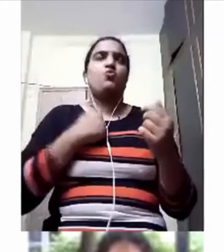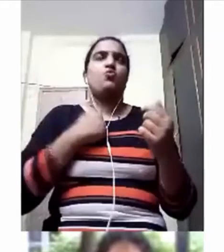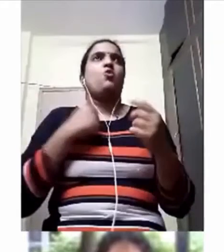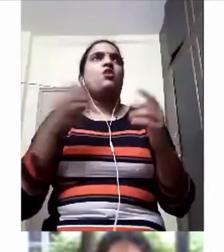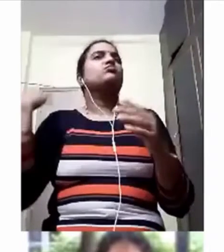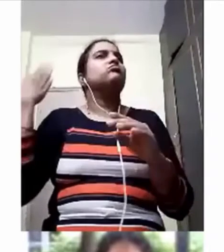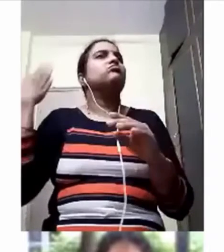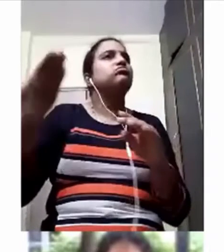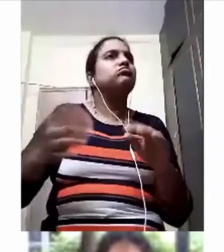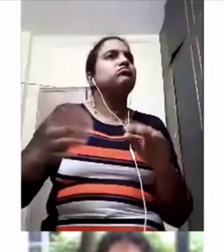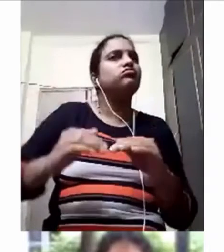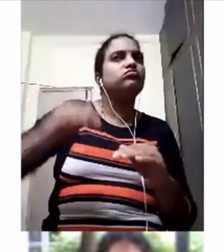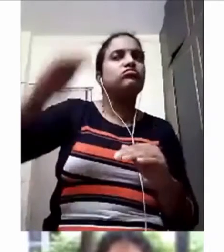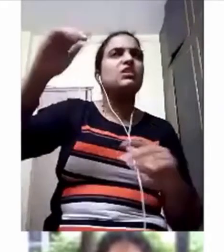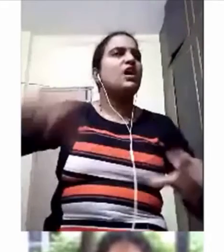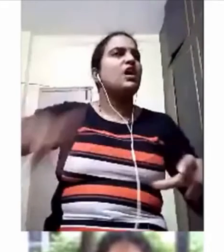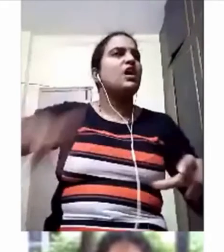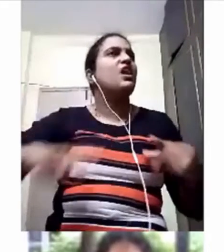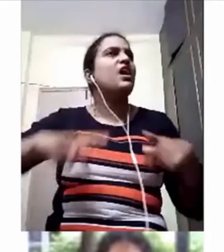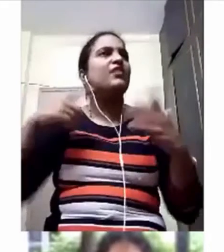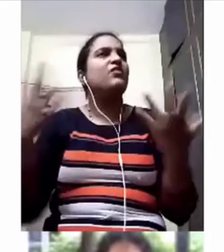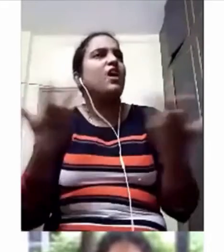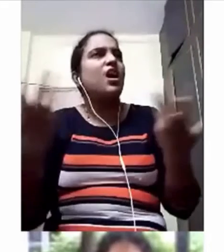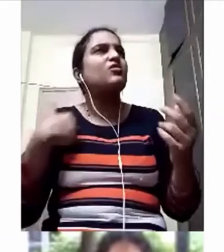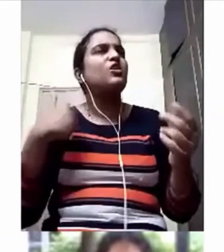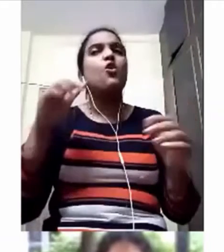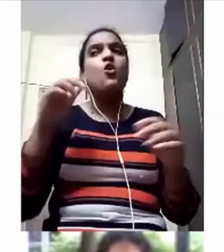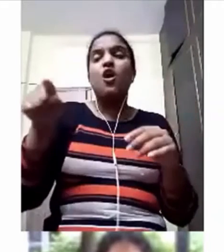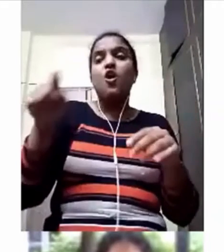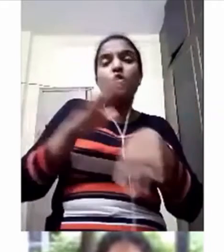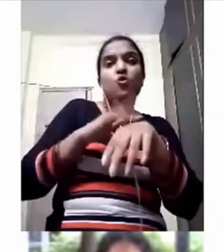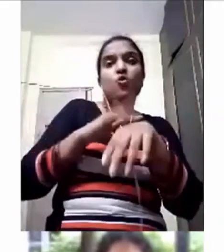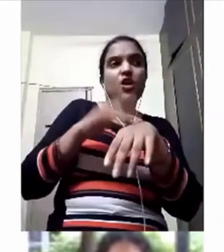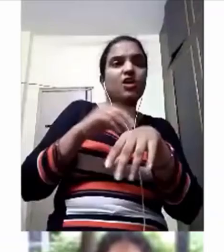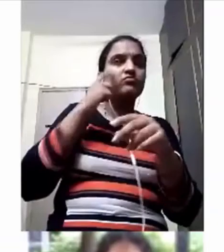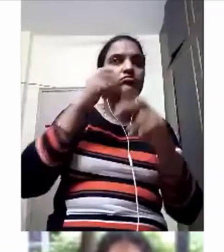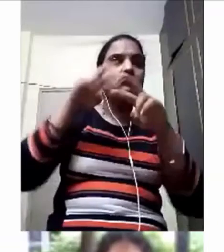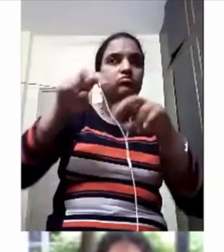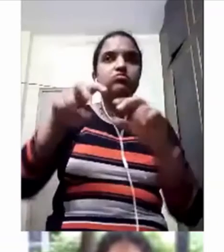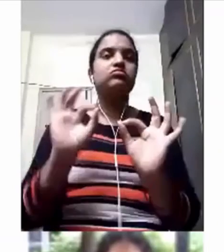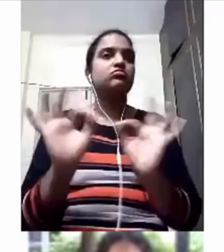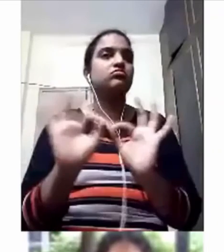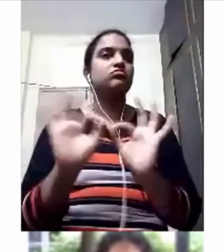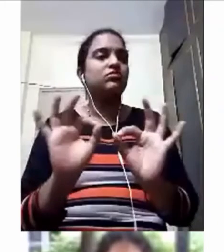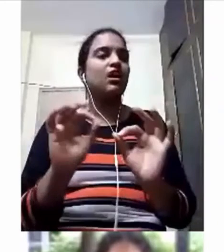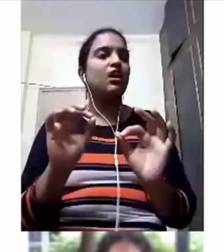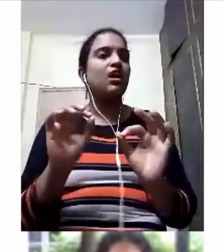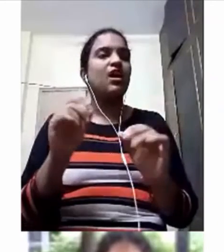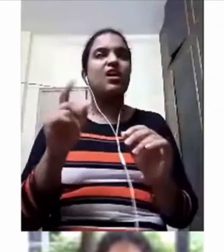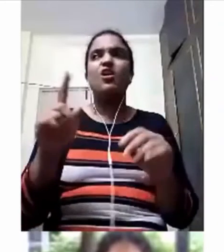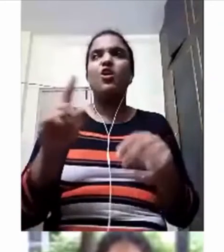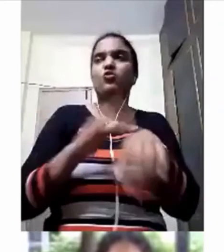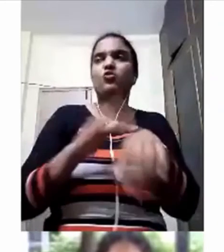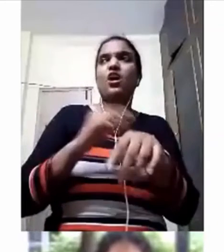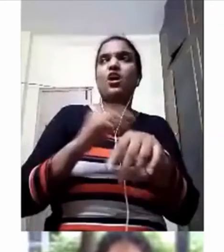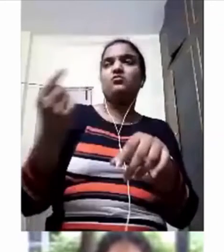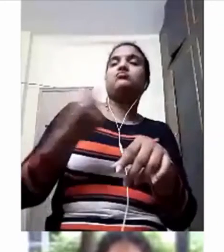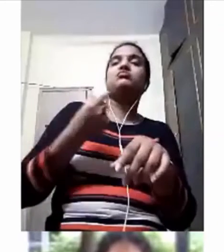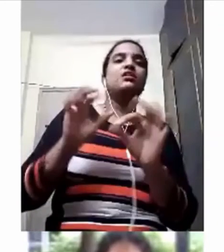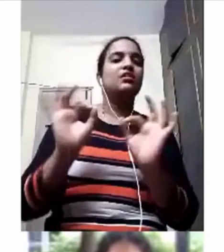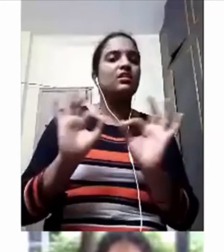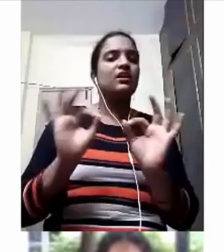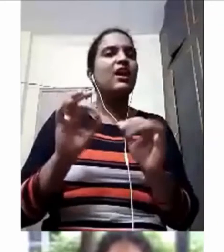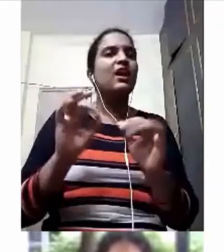as life in the spectrum, I don't call it a diagnosis. I don't call it a diagnosis because it has an